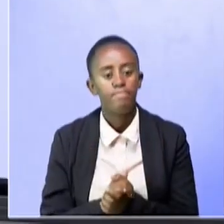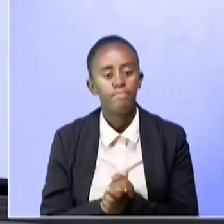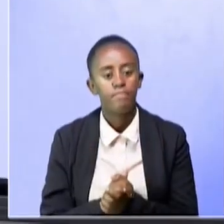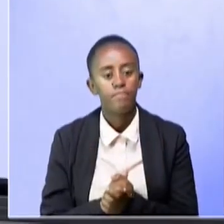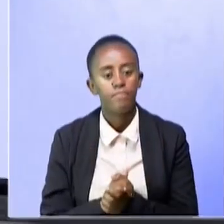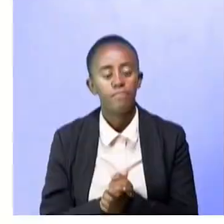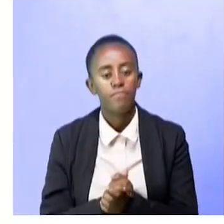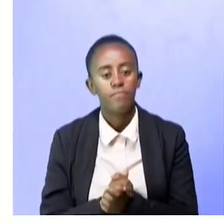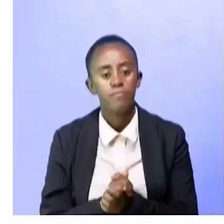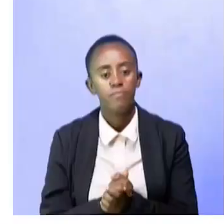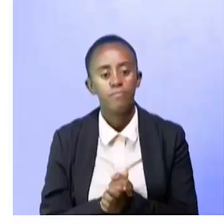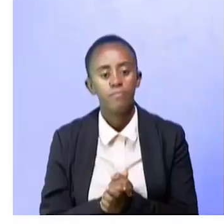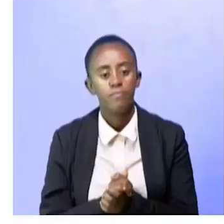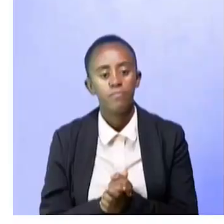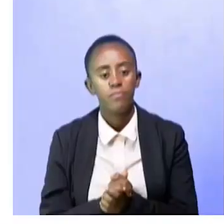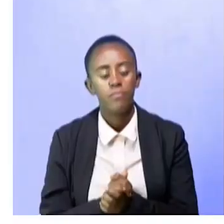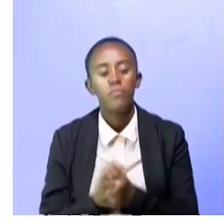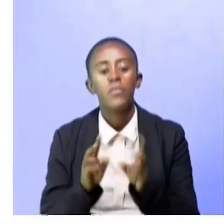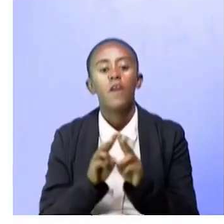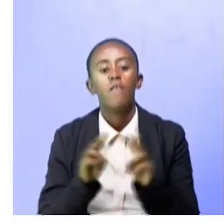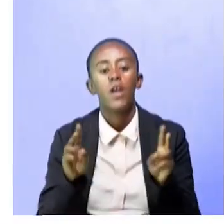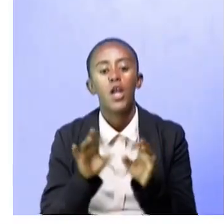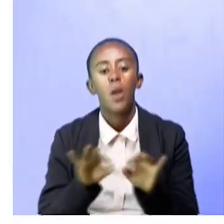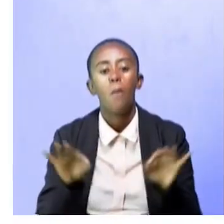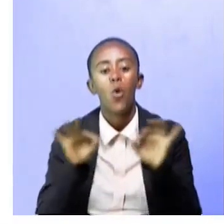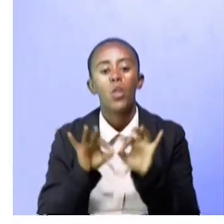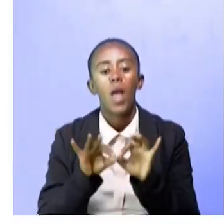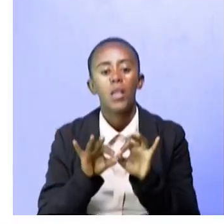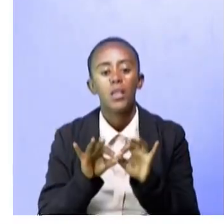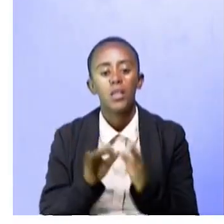Right? Very important.